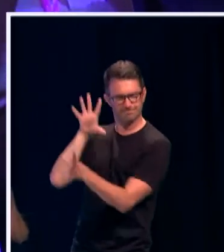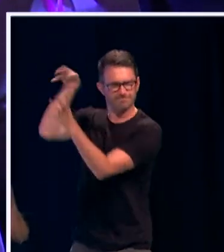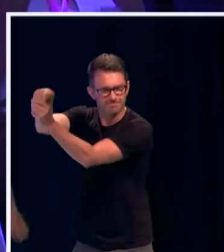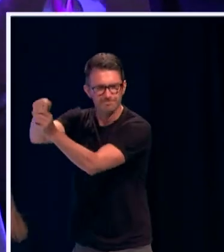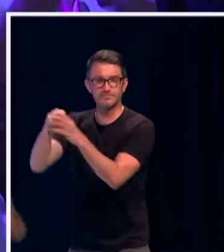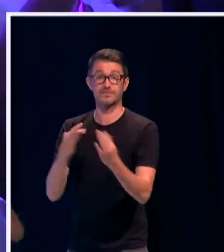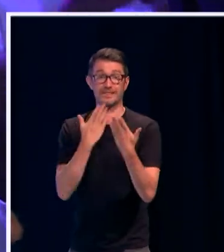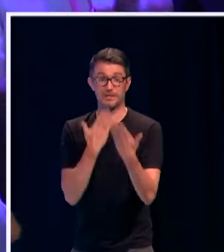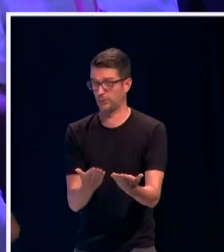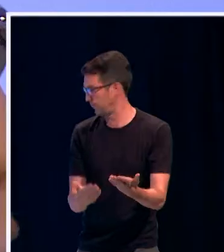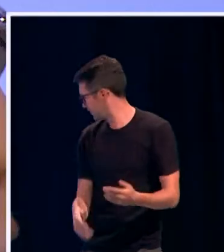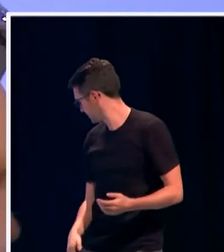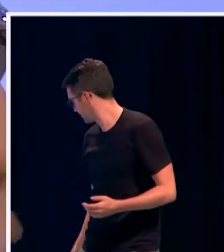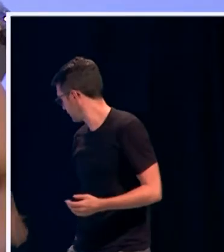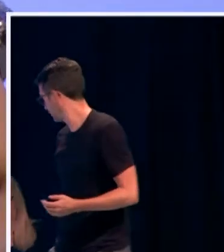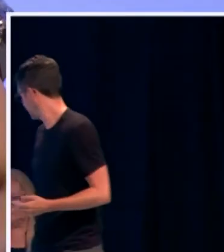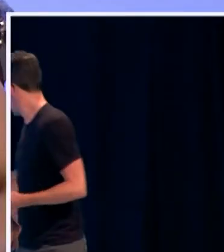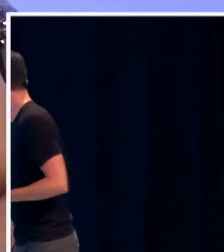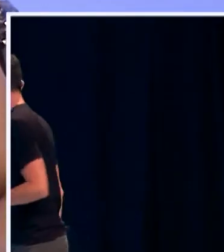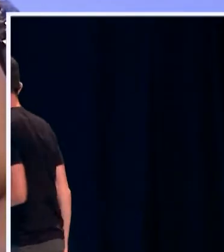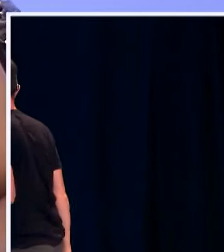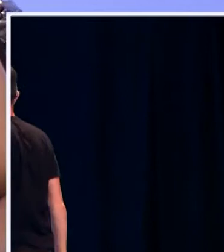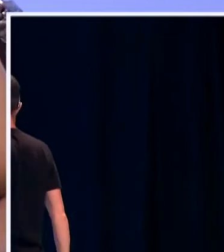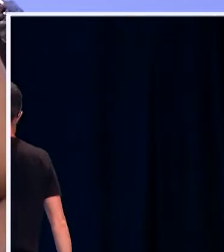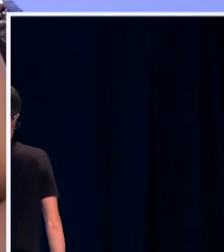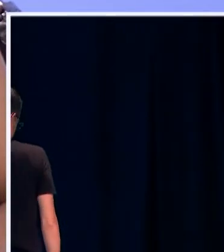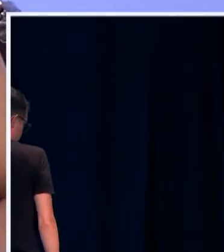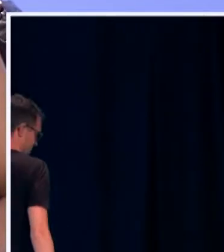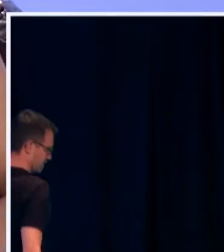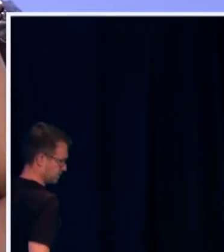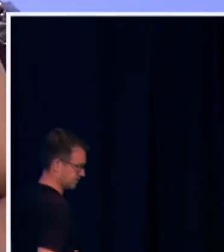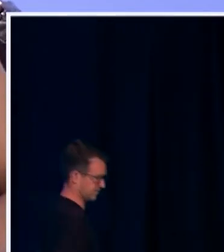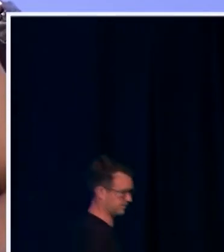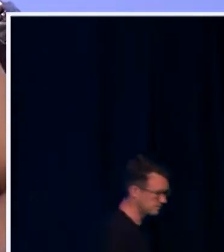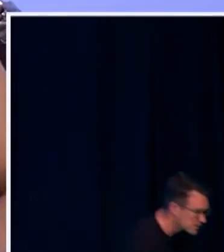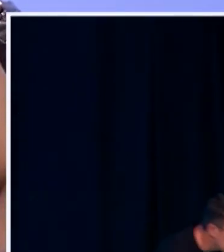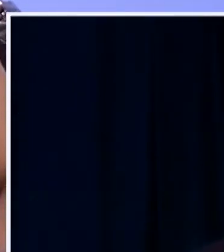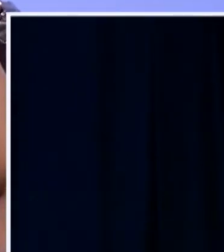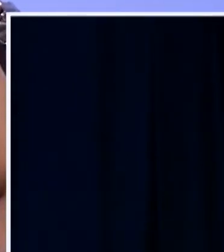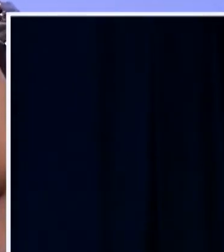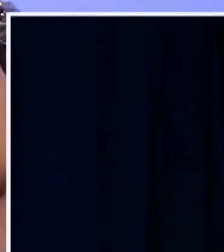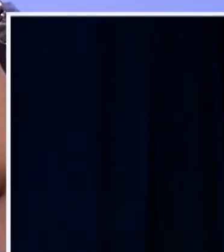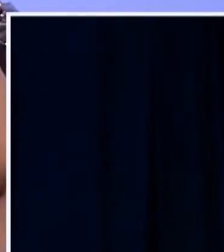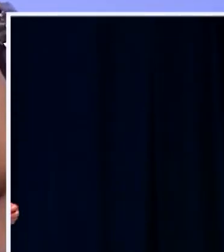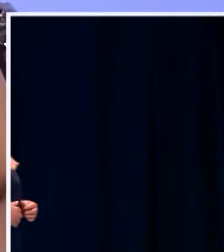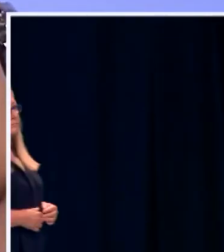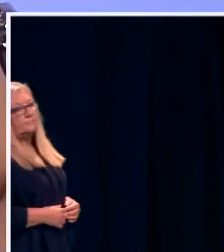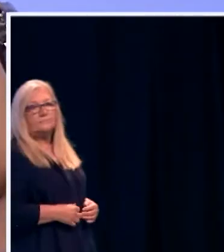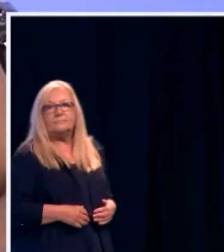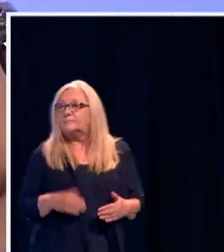Thank you, Pratima, for sharing with us that despite all the barriers that you are facing, that you still keep